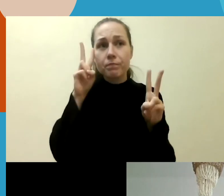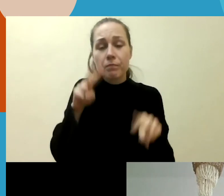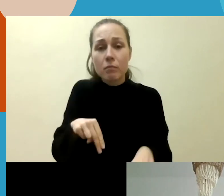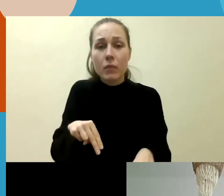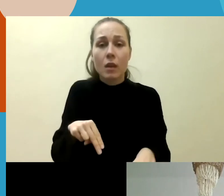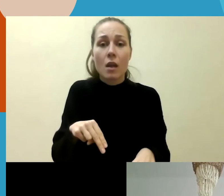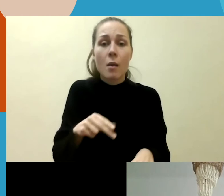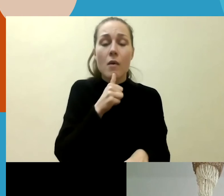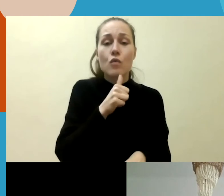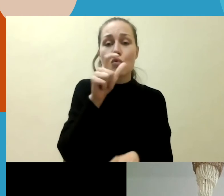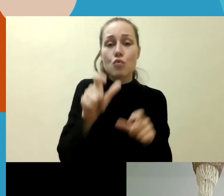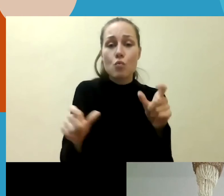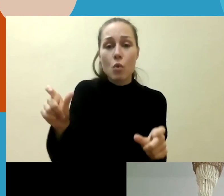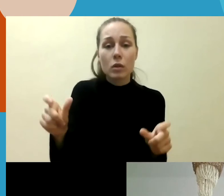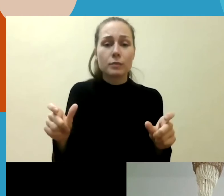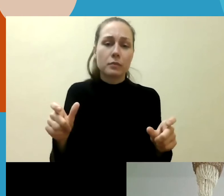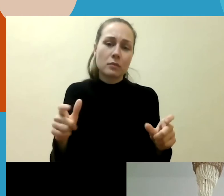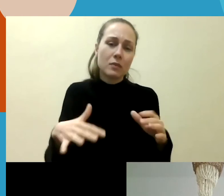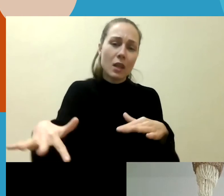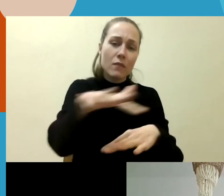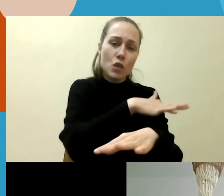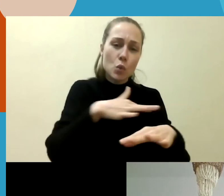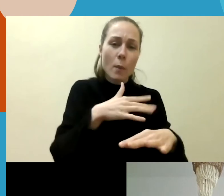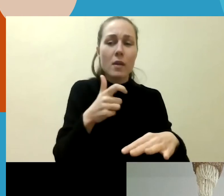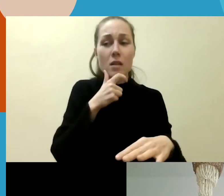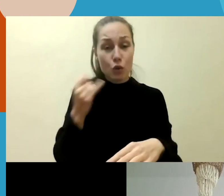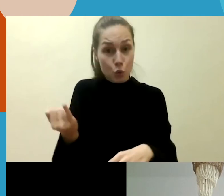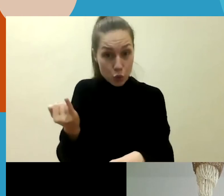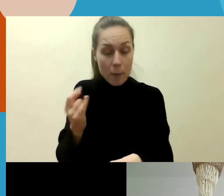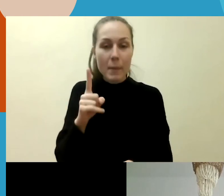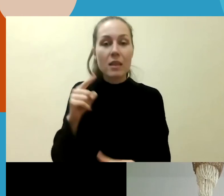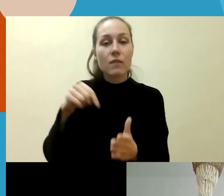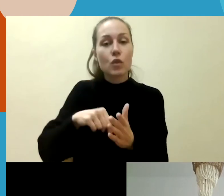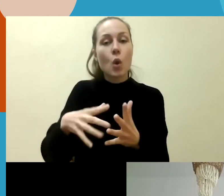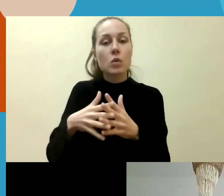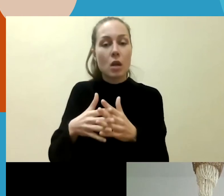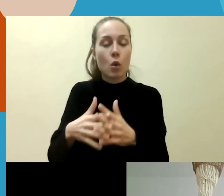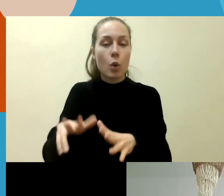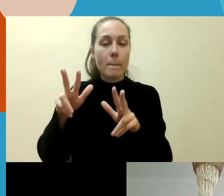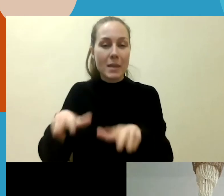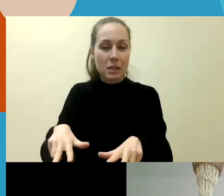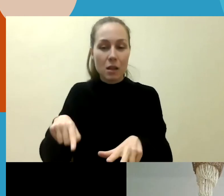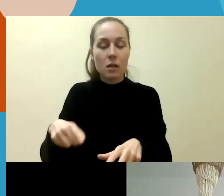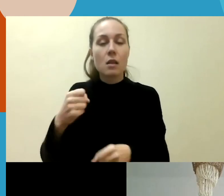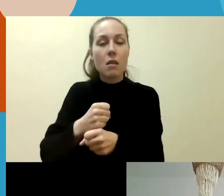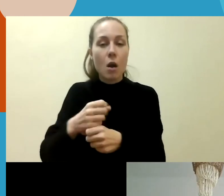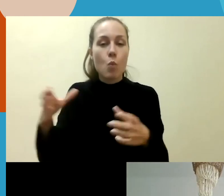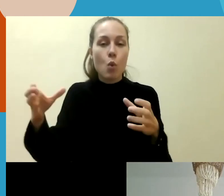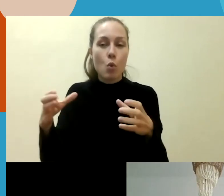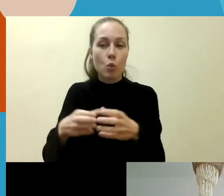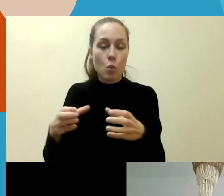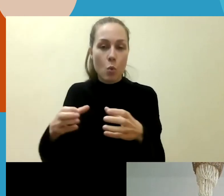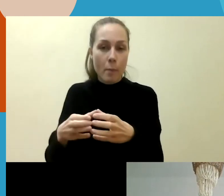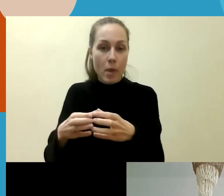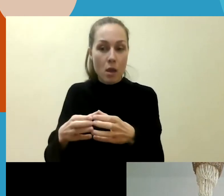I'm not sure whether you would be interested in all the good practices, but I'd like to mention the